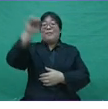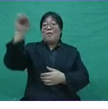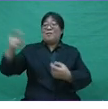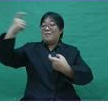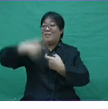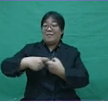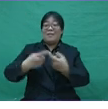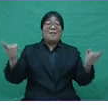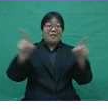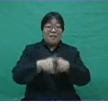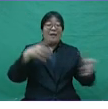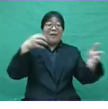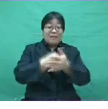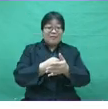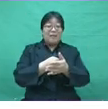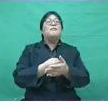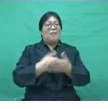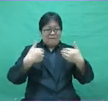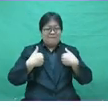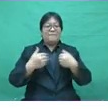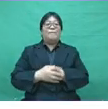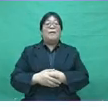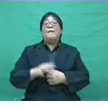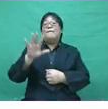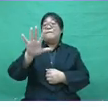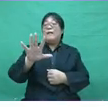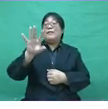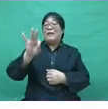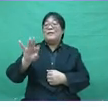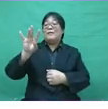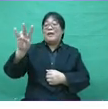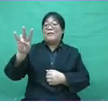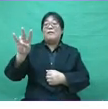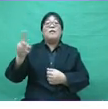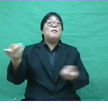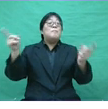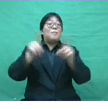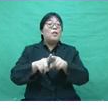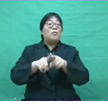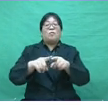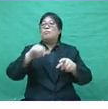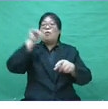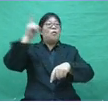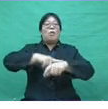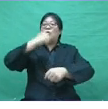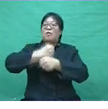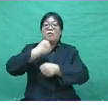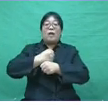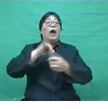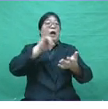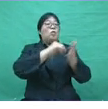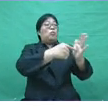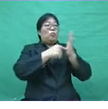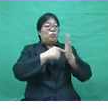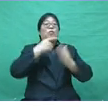commuting accidents had taken place and 597 happened during non-working hours shows that they are